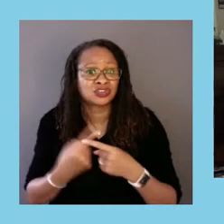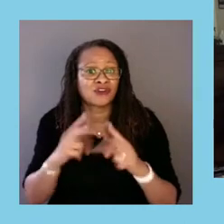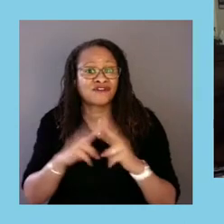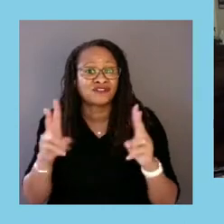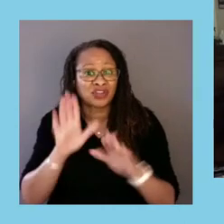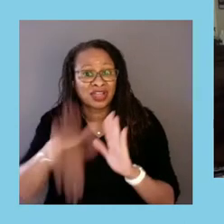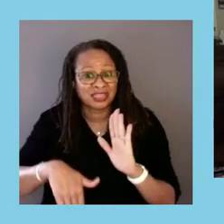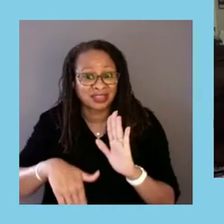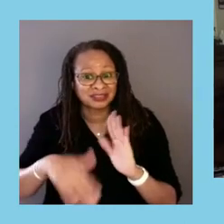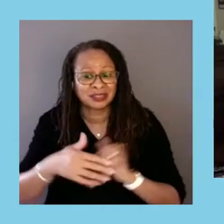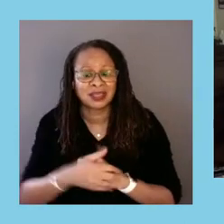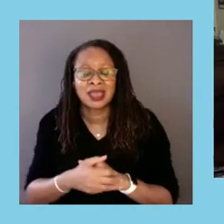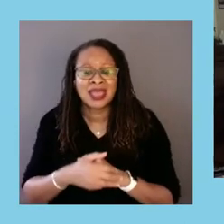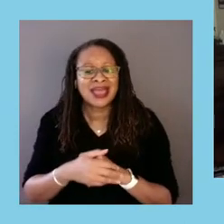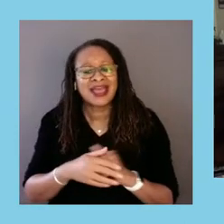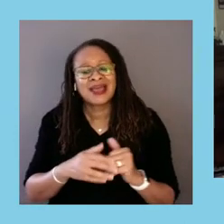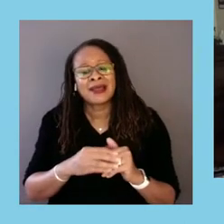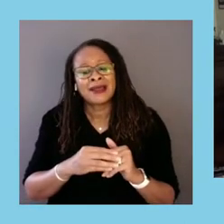a case like